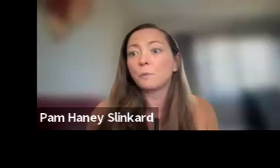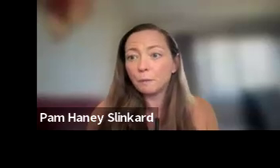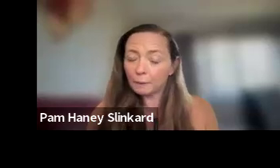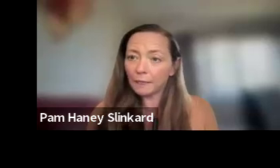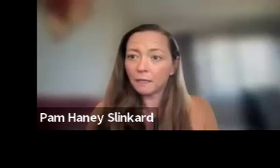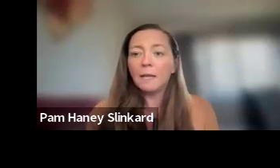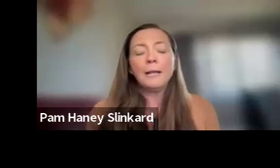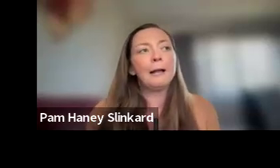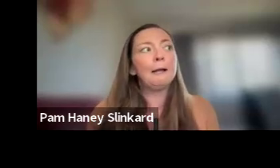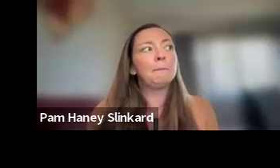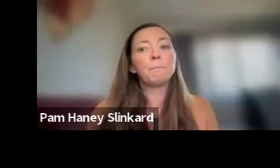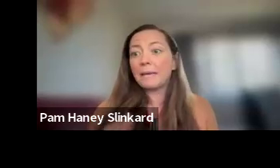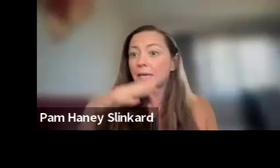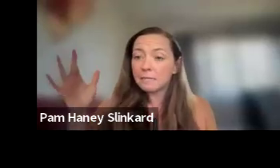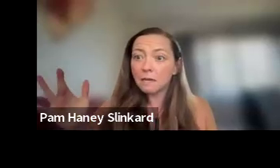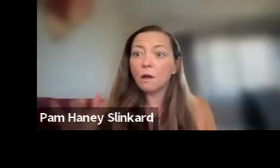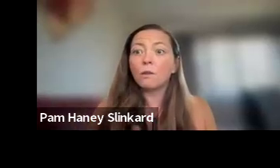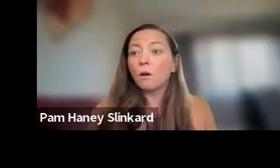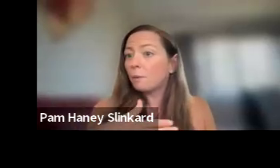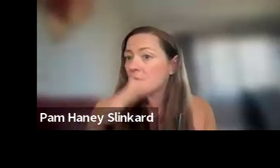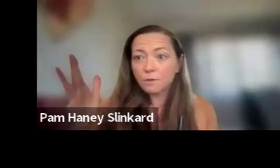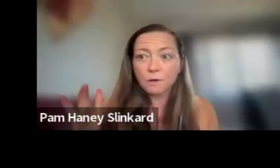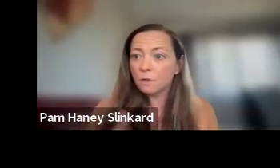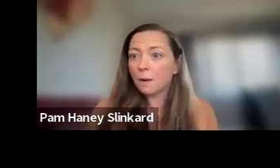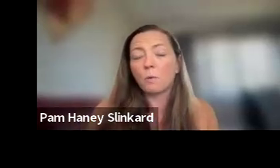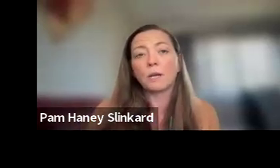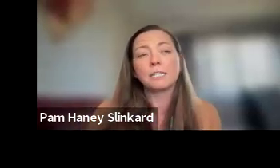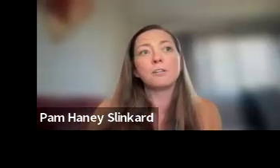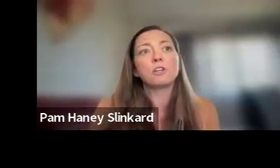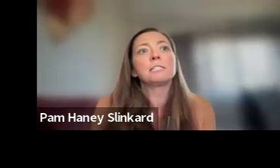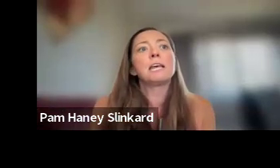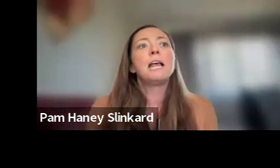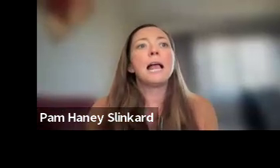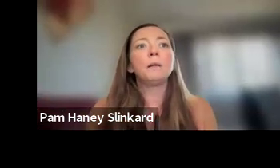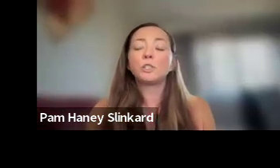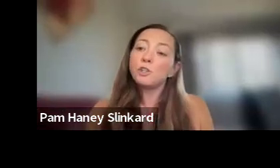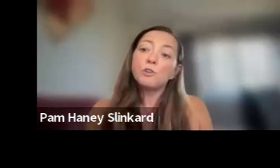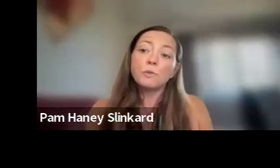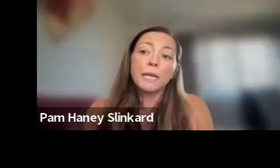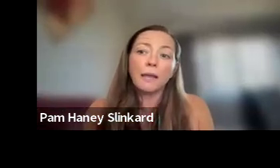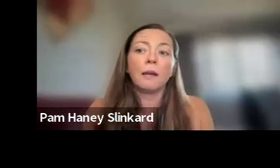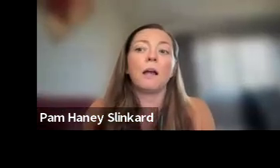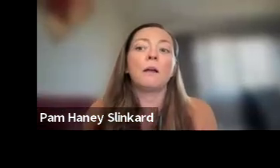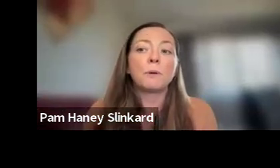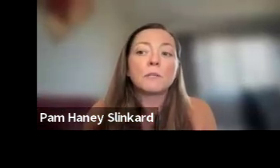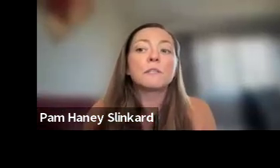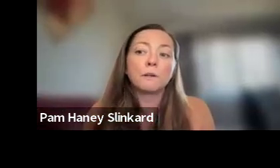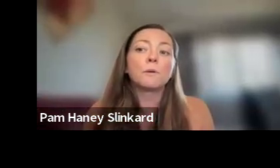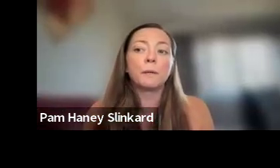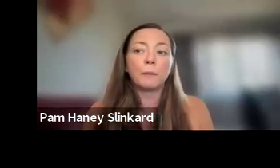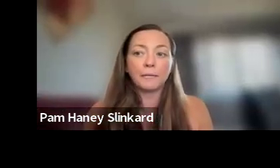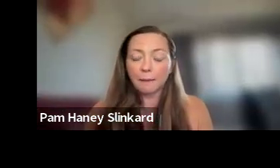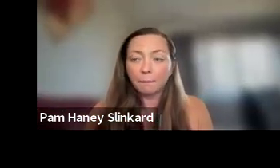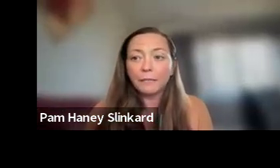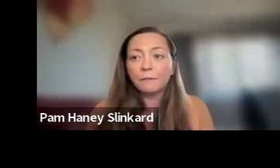person-centered career plan. PEC, along with another couple organizations, helped to create a